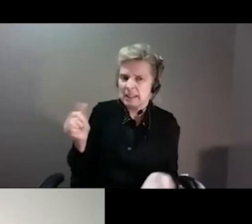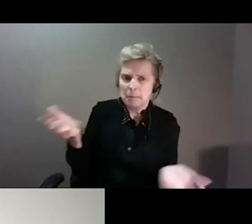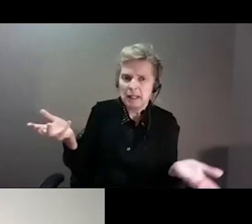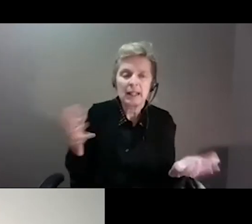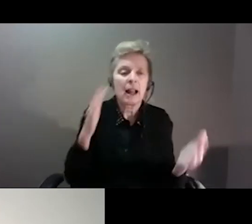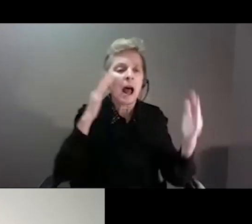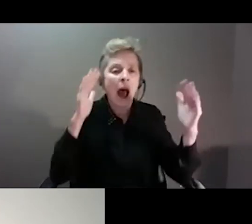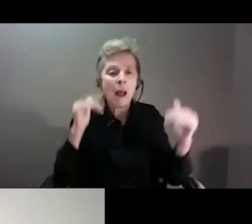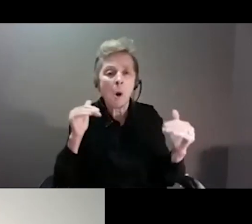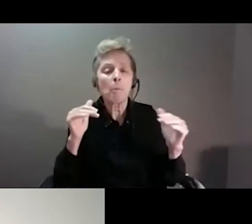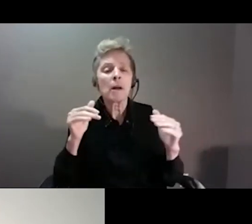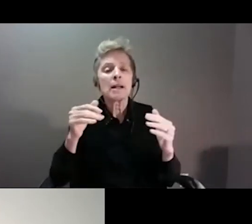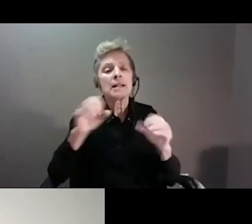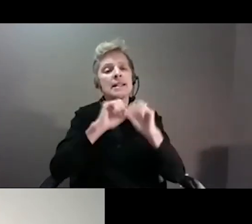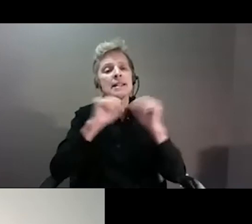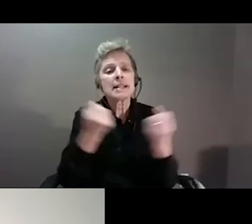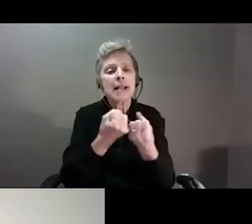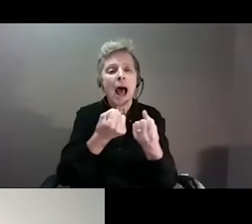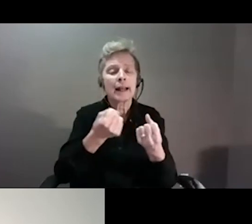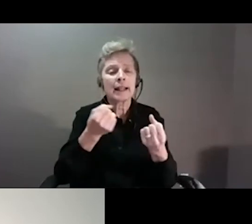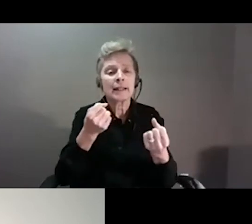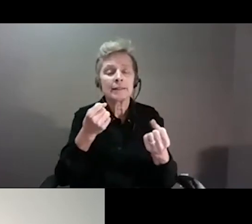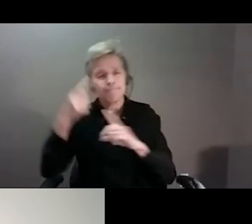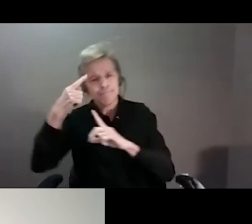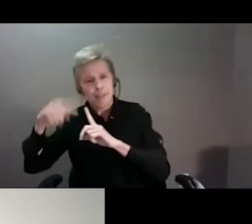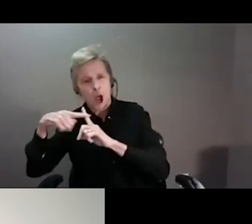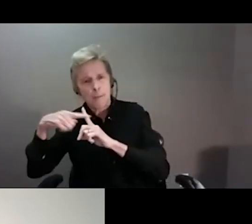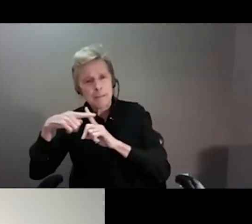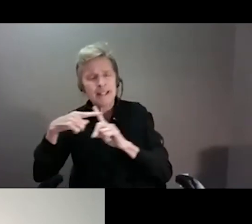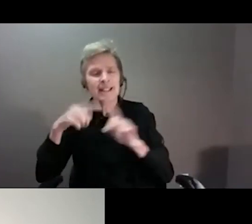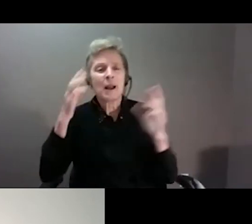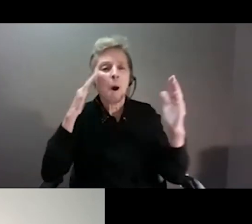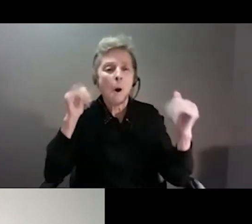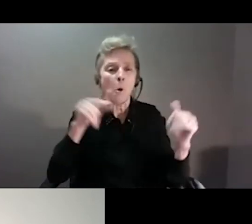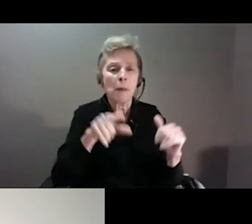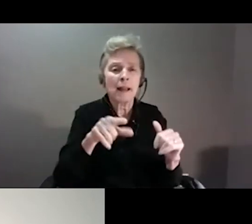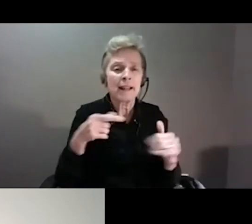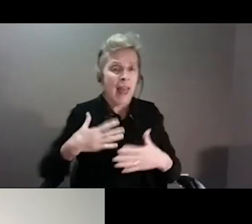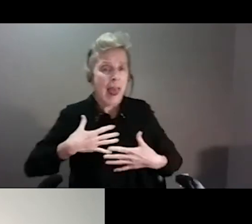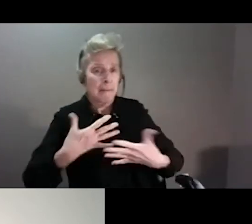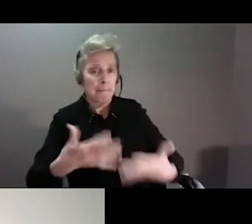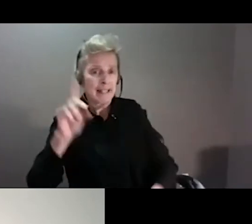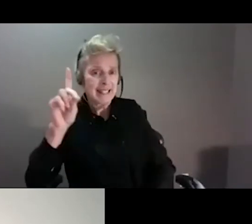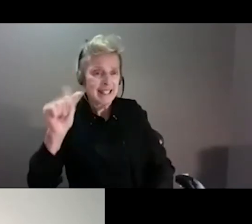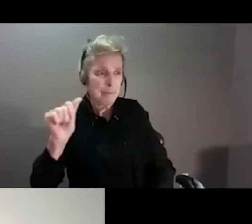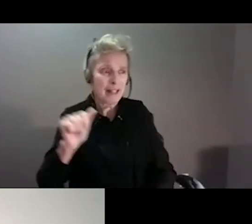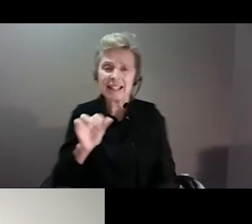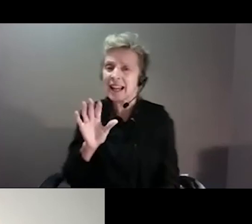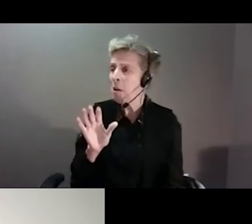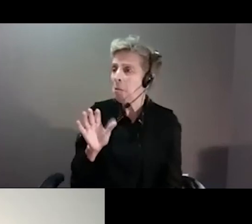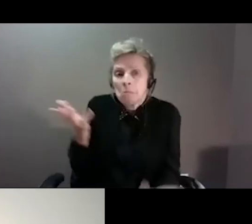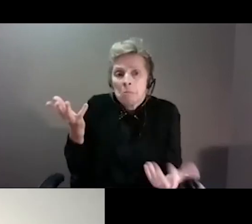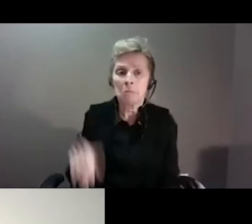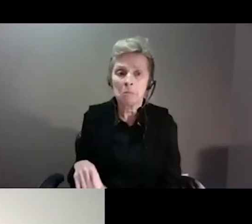society, the optimistic part of me wants us to be in a society where it should just be like that. Oh, okay, that's cool, nice. Like nothing.